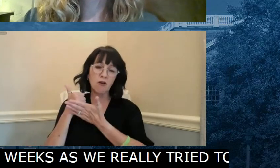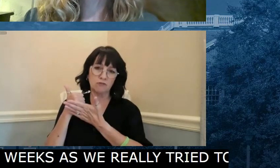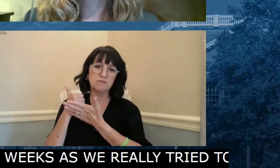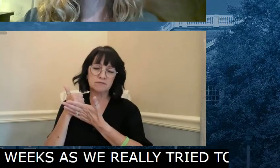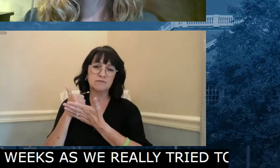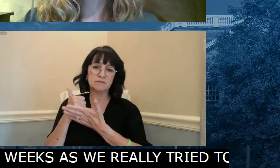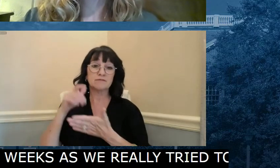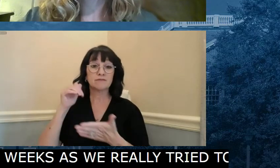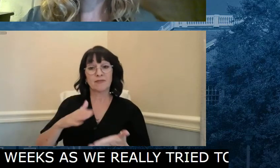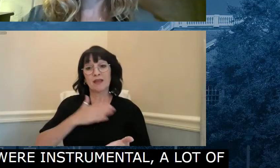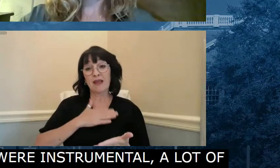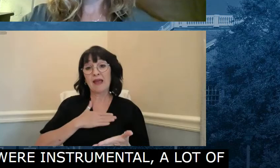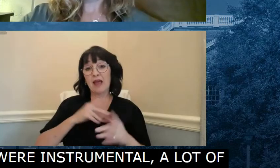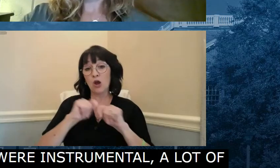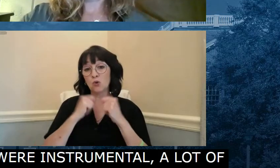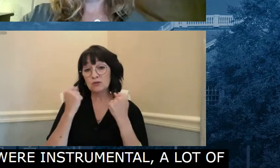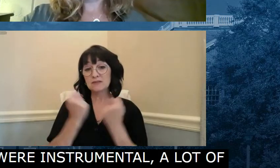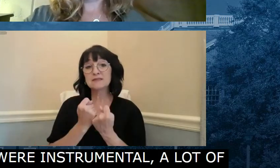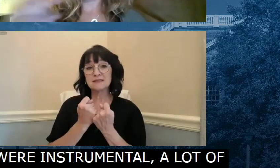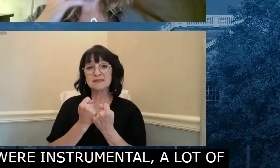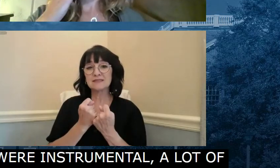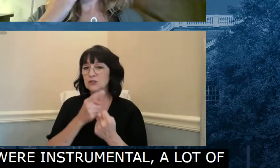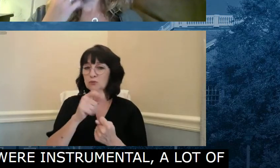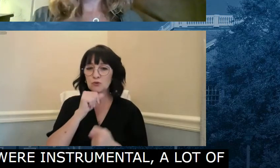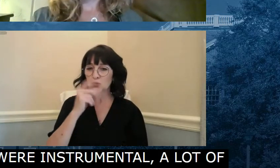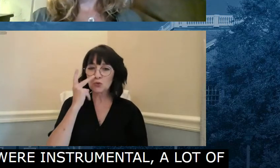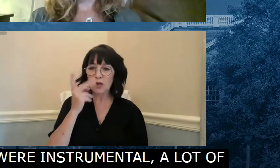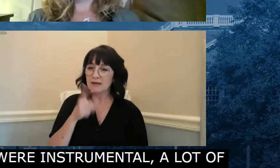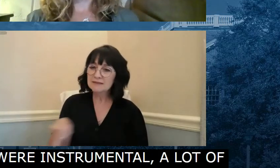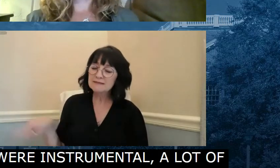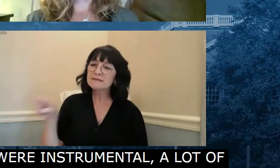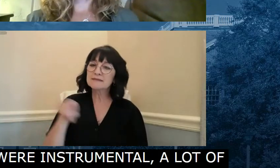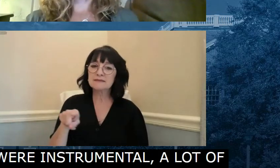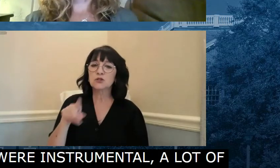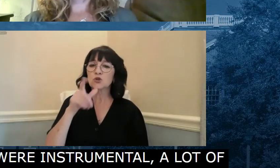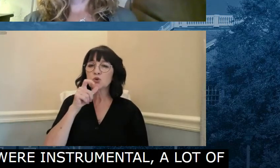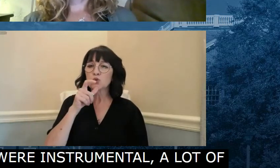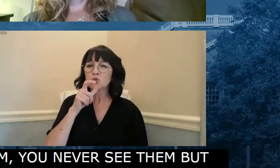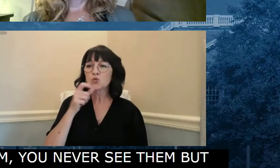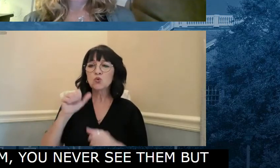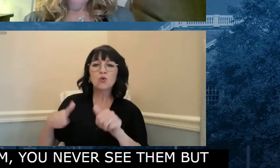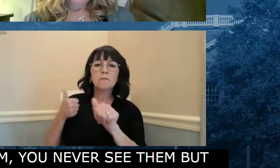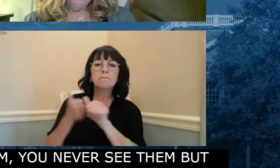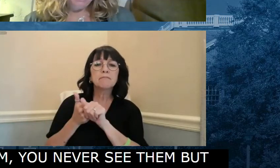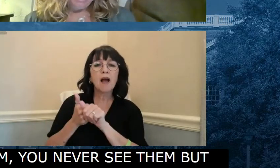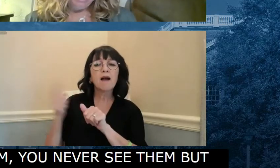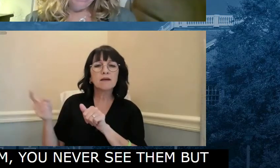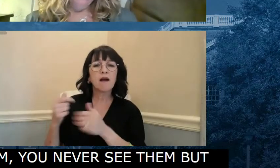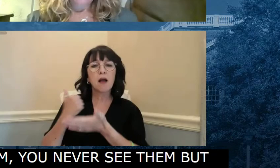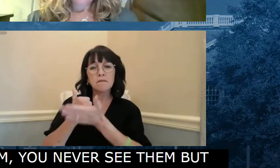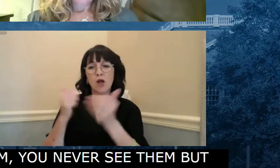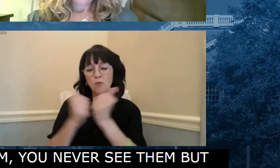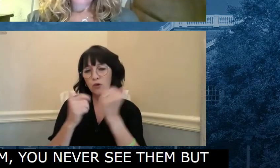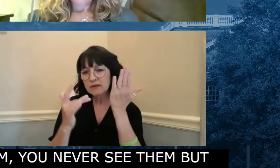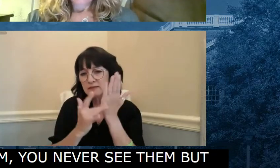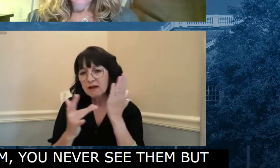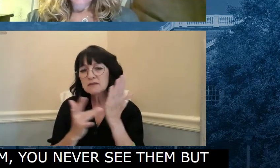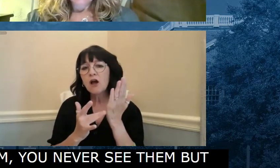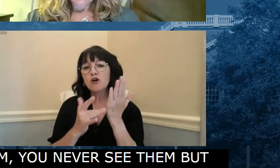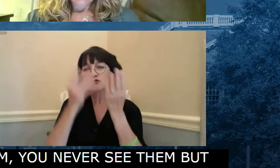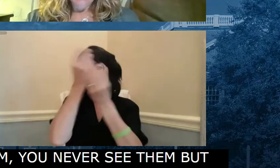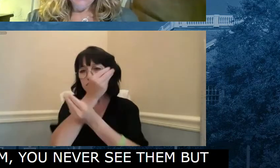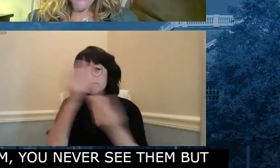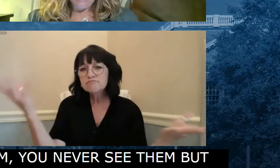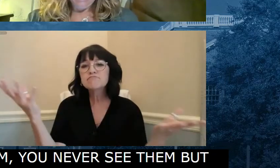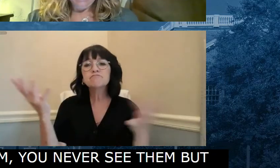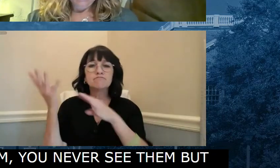stream team, you never see them, but they help us put on the press conferences on a weekly basis. They're helping us